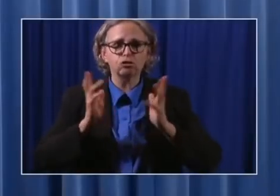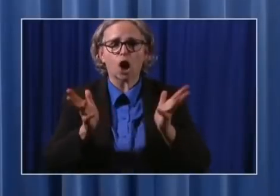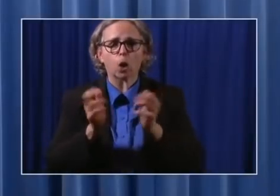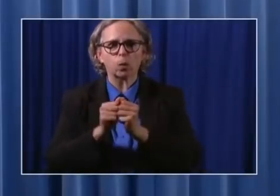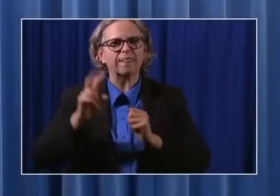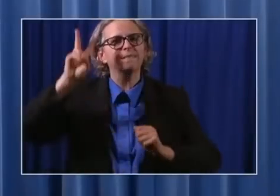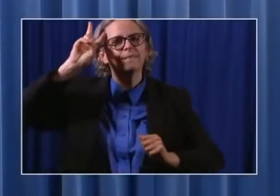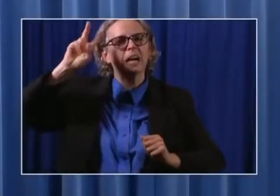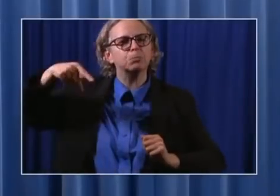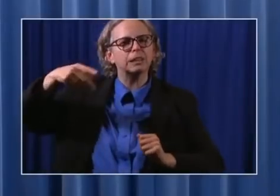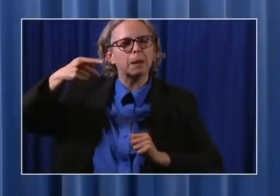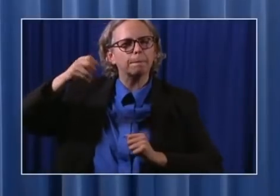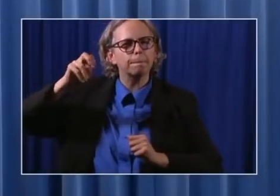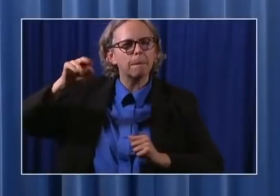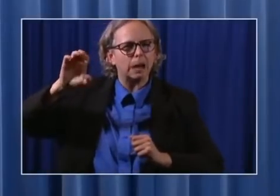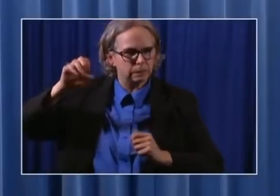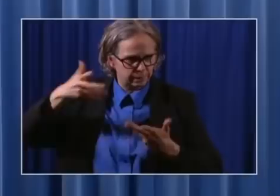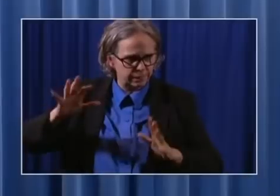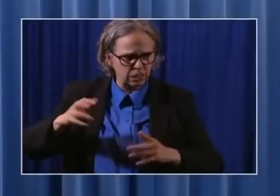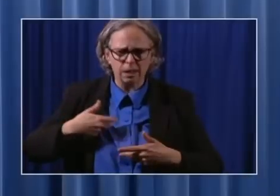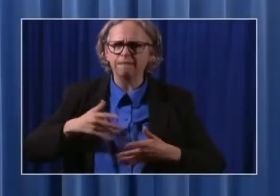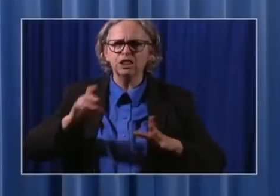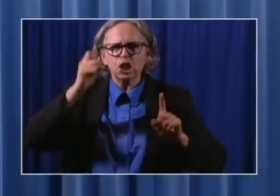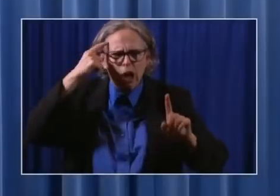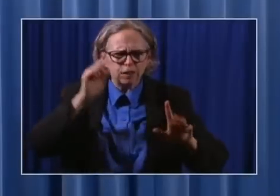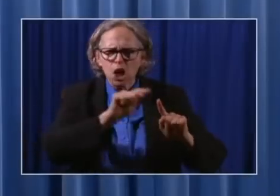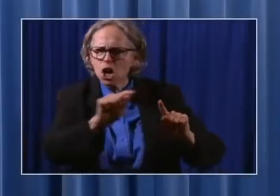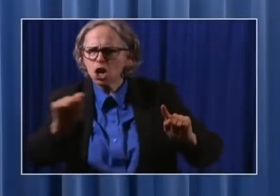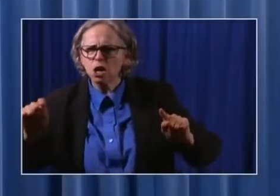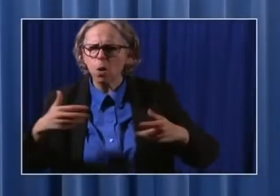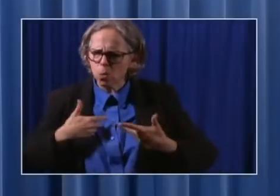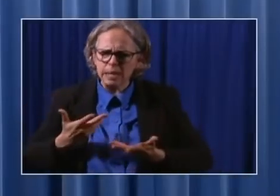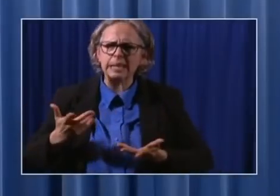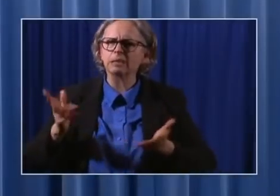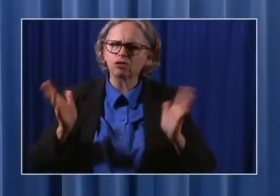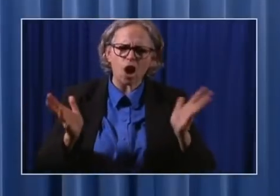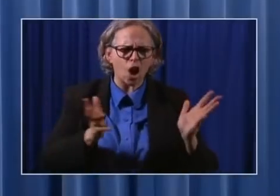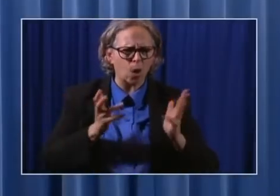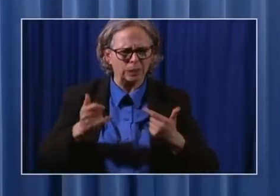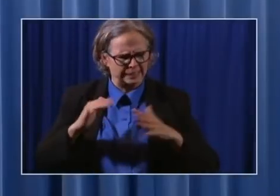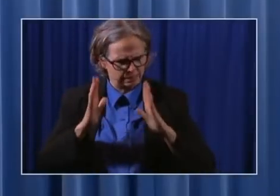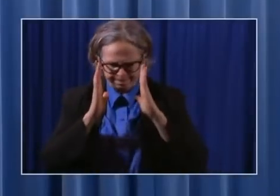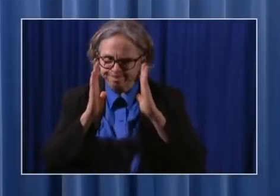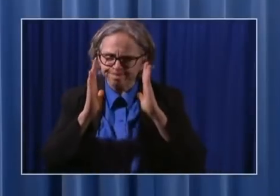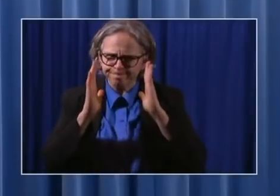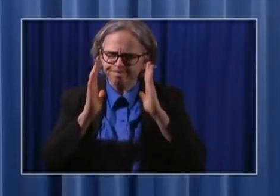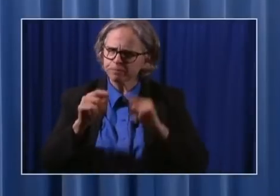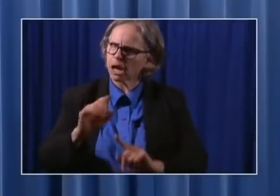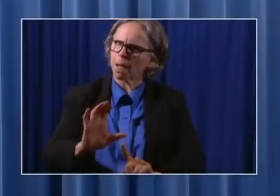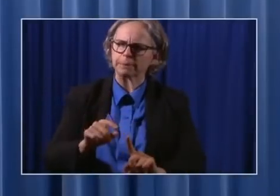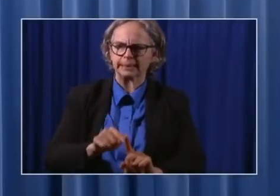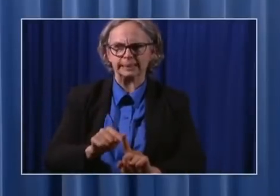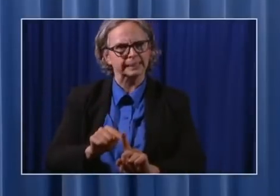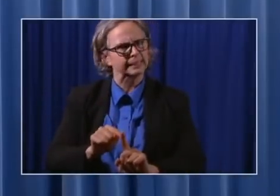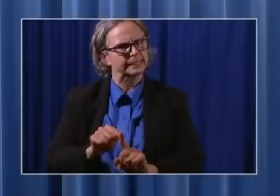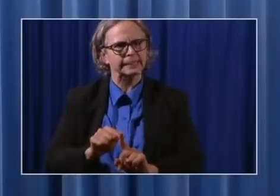these calls with governors. So we'll continue to stay focused on it. Thank you.